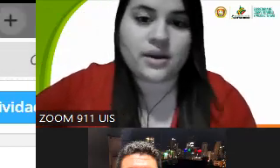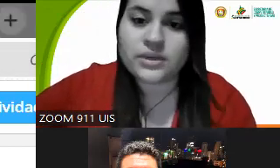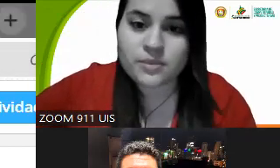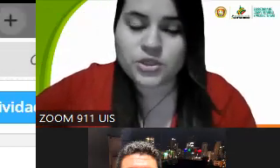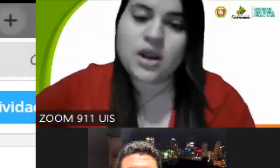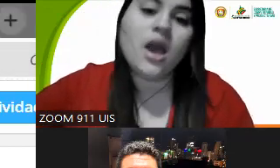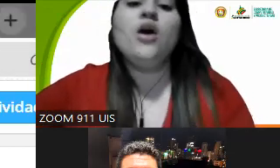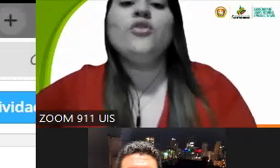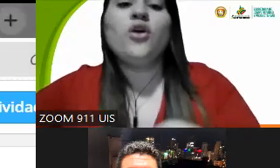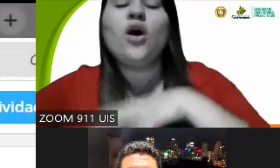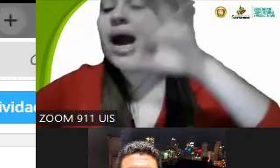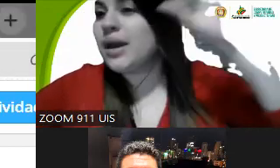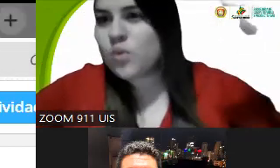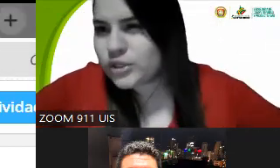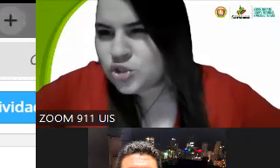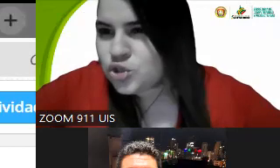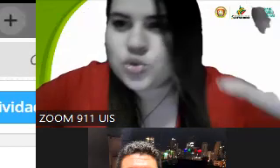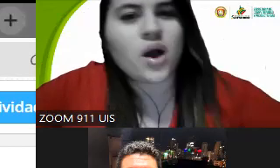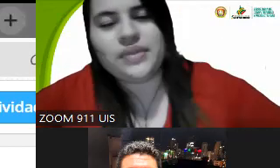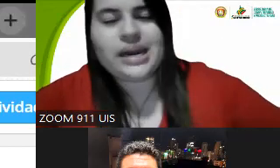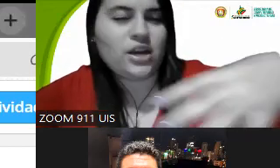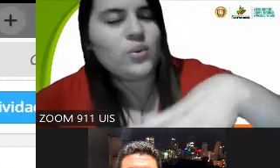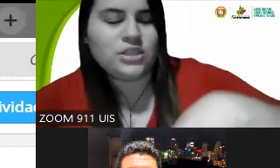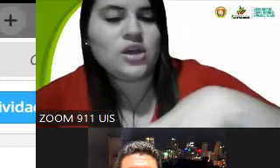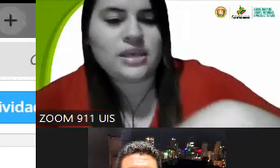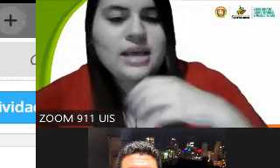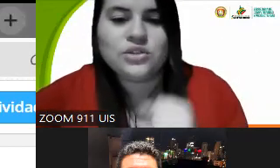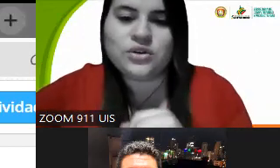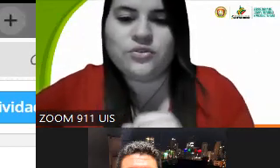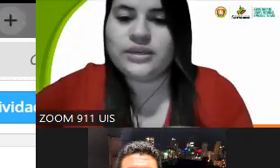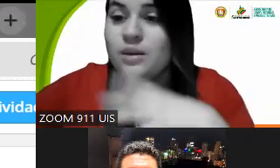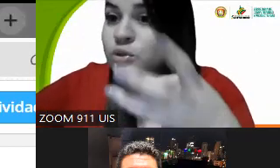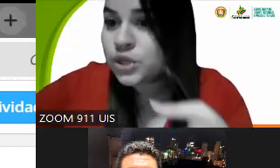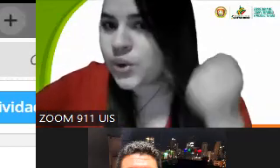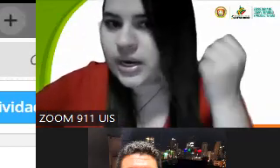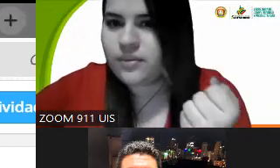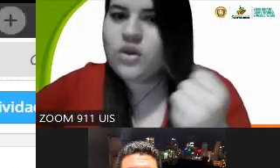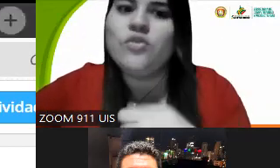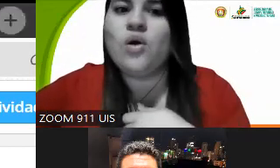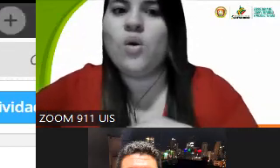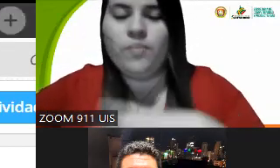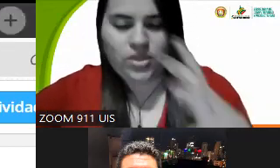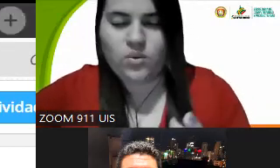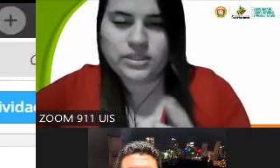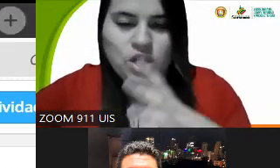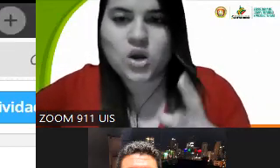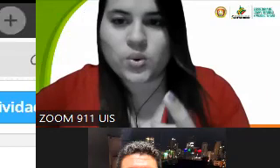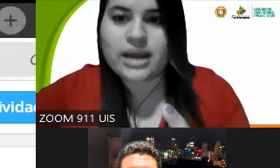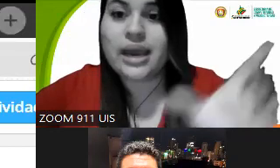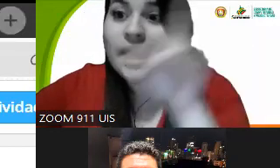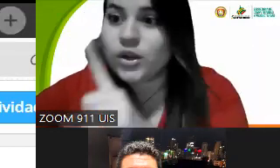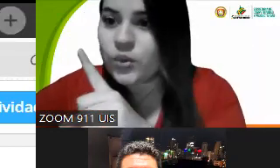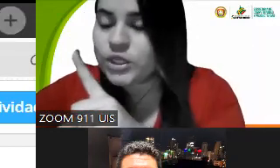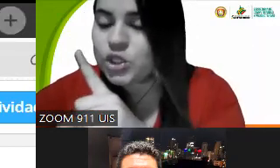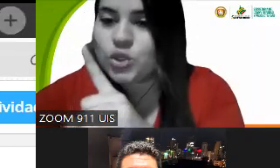Is that a reception? So I am going to choose one that I know it's not the answer. For example, security. So no, it's not